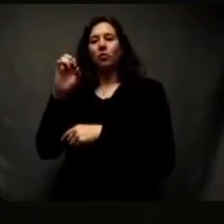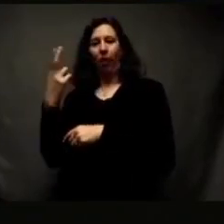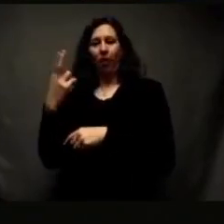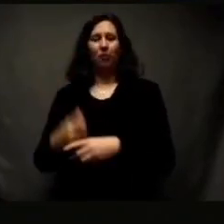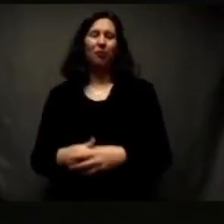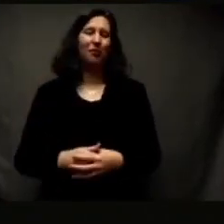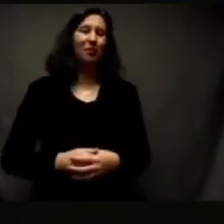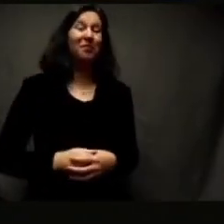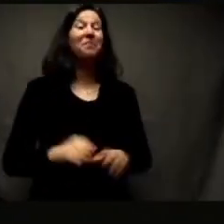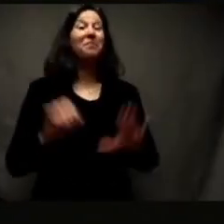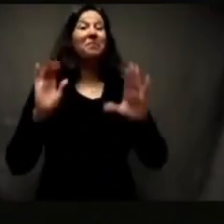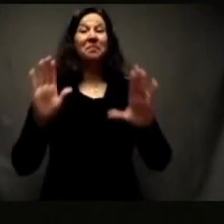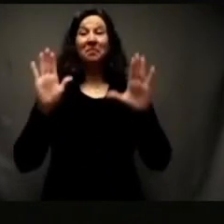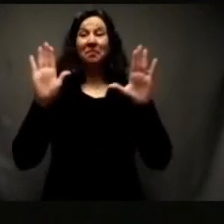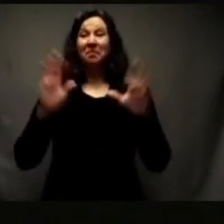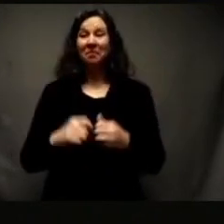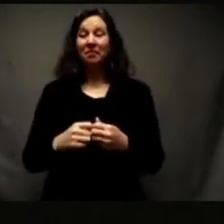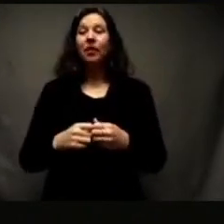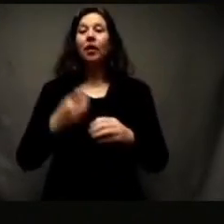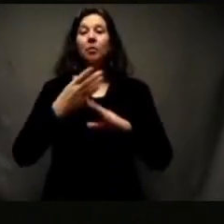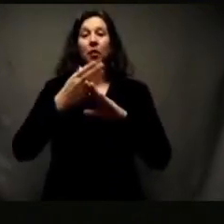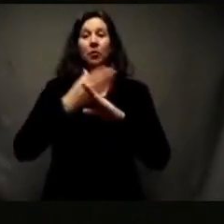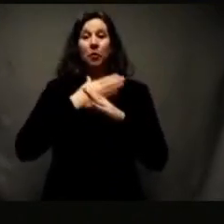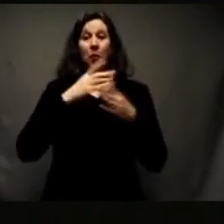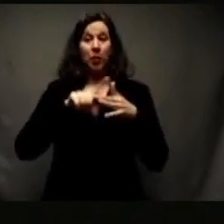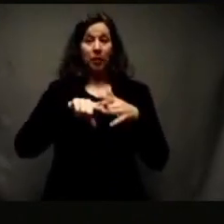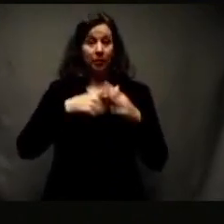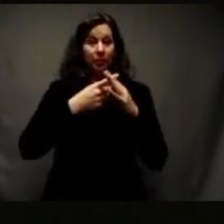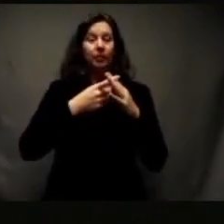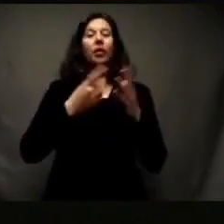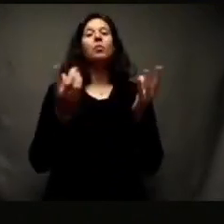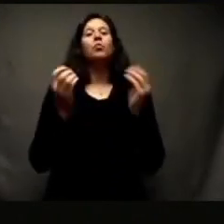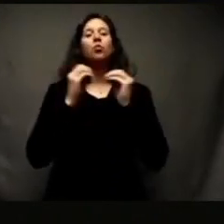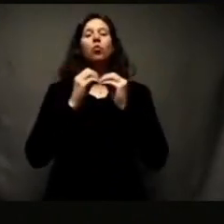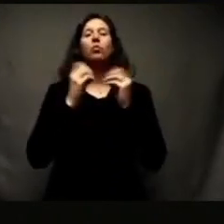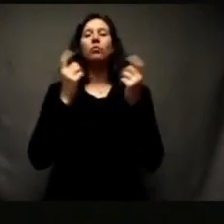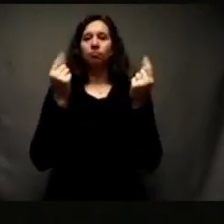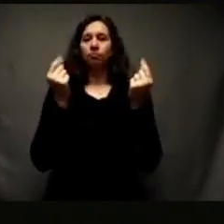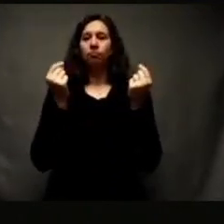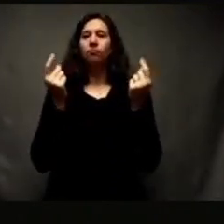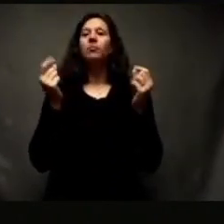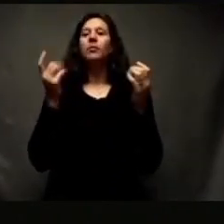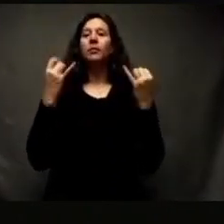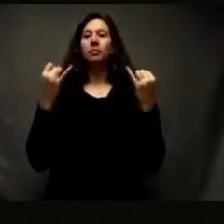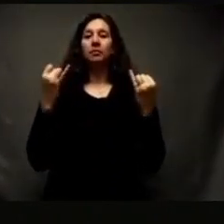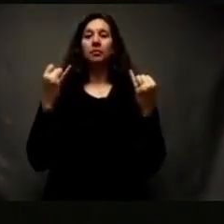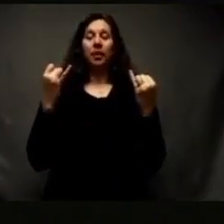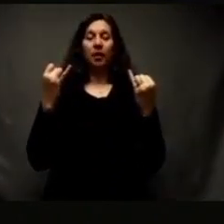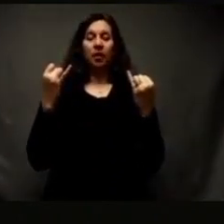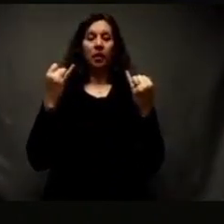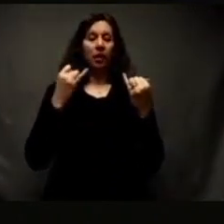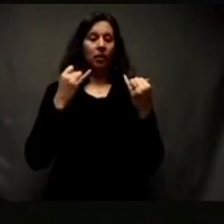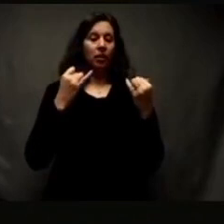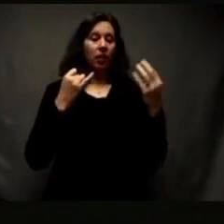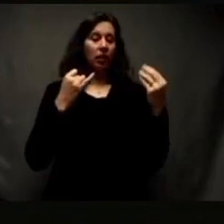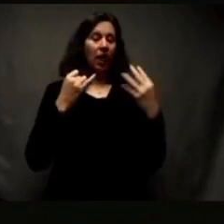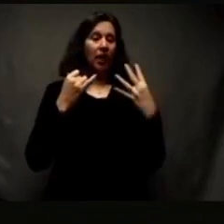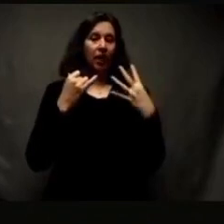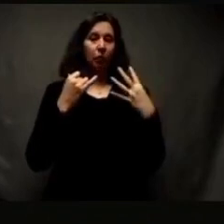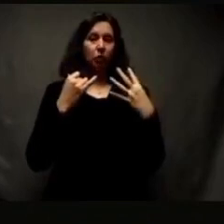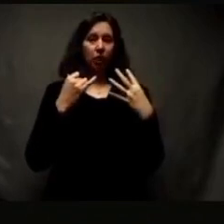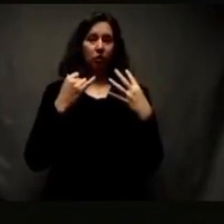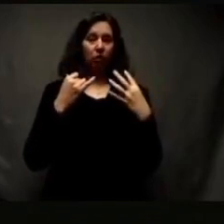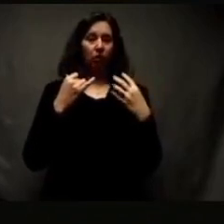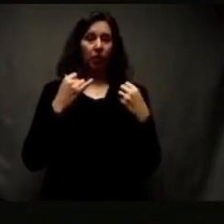Fantastic. So before we get into it, I'll go over a little bit more about what we'll be talking about today. So right now, we're just